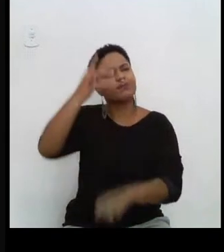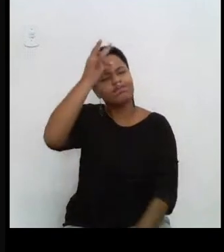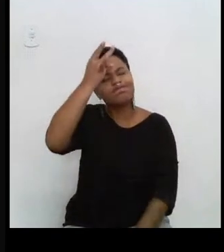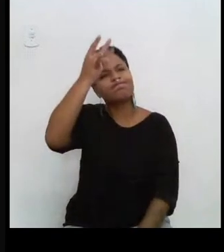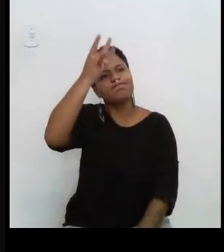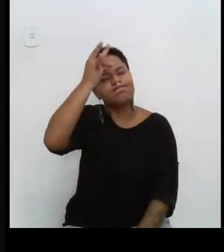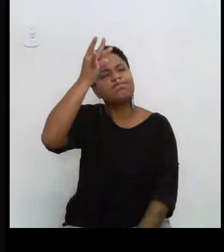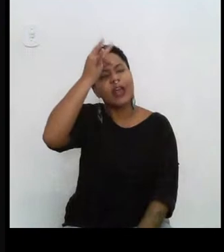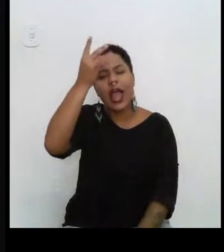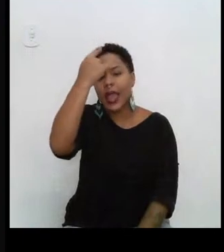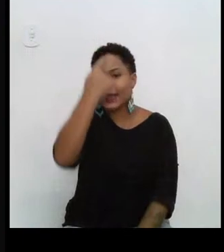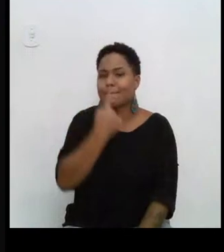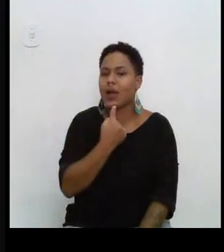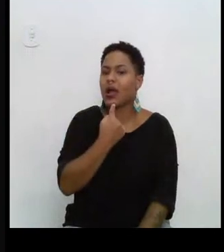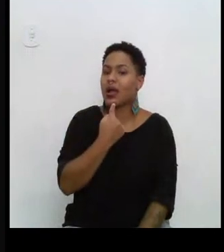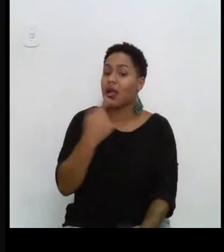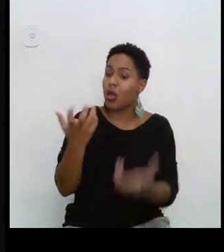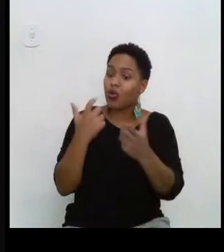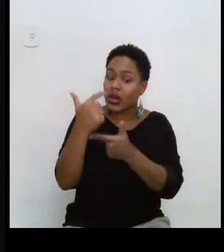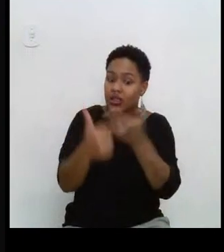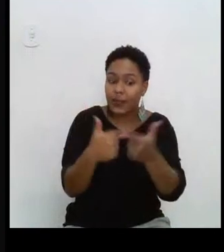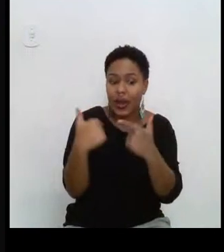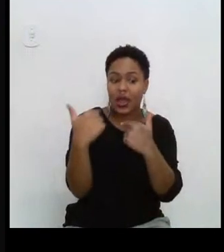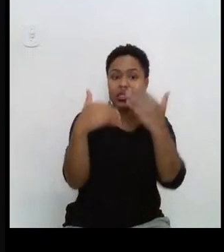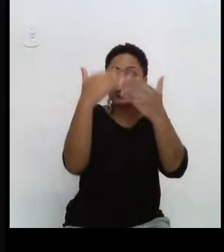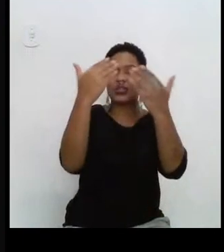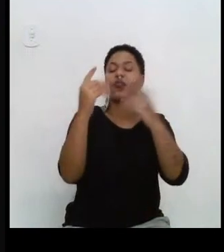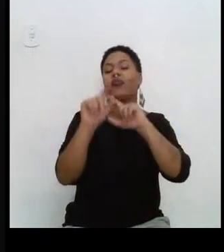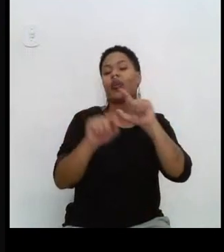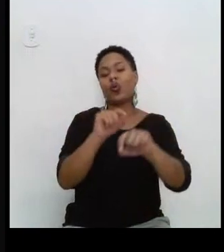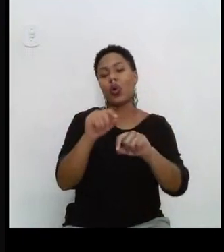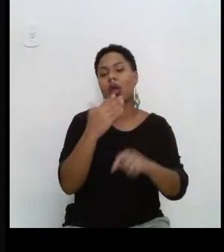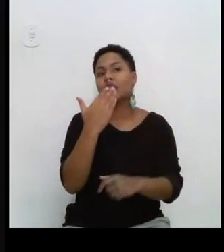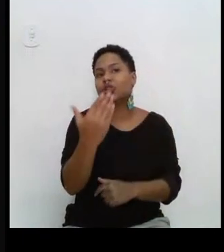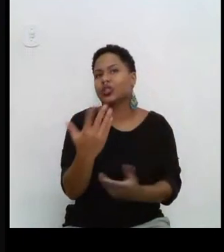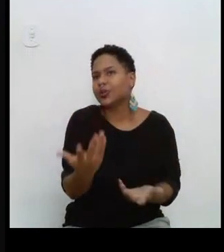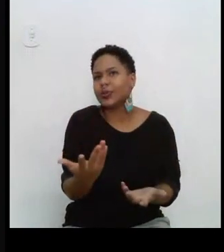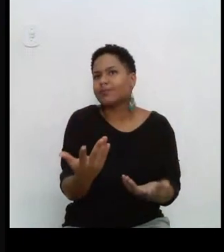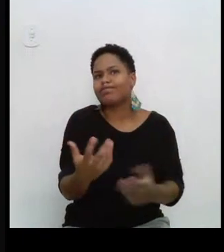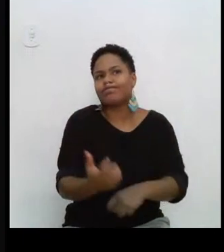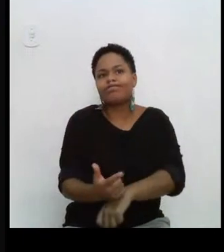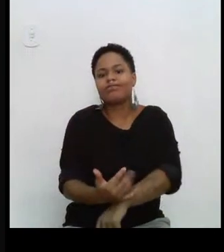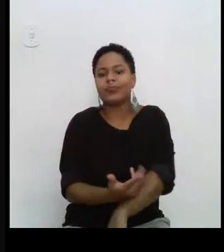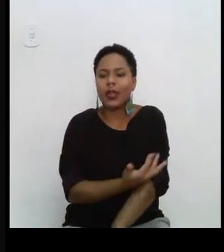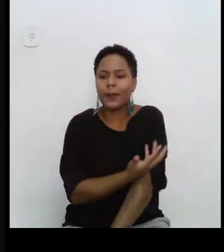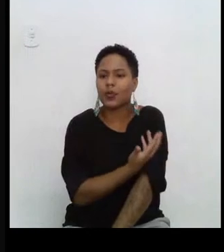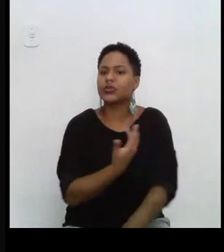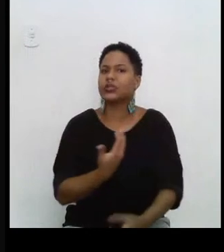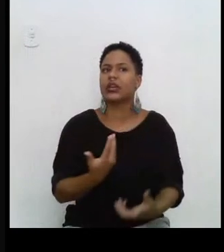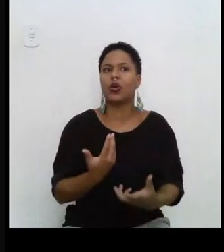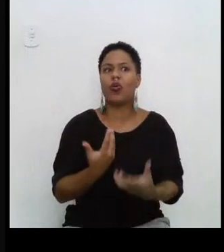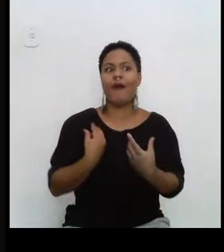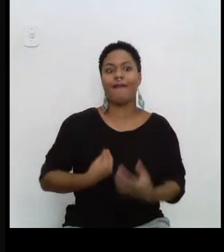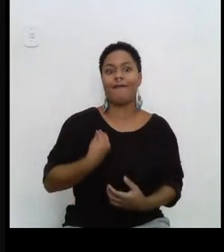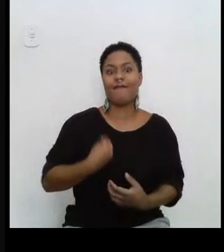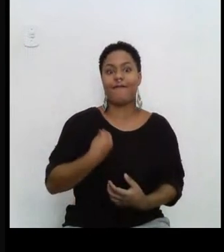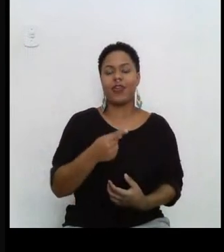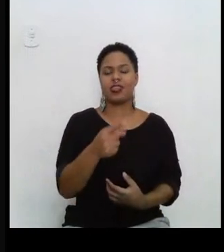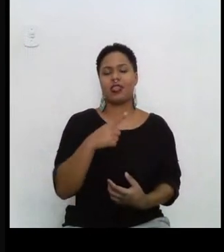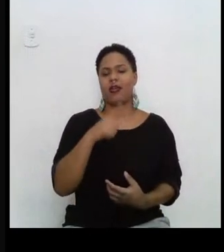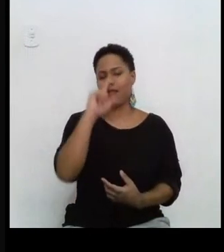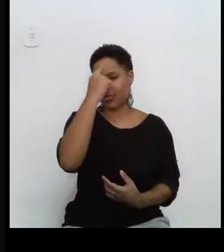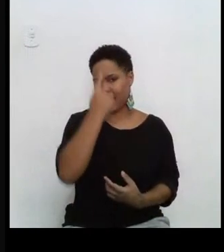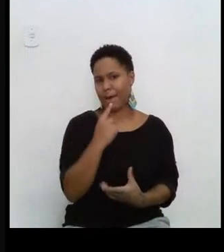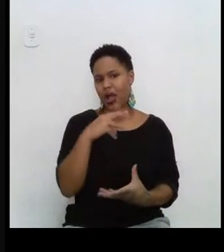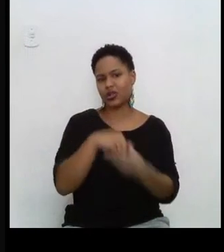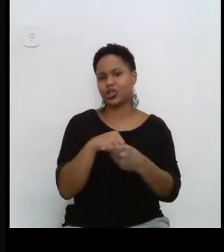o Santos Orthof e no Emotion Life and understand and work and